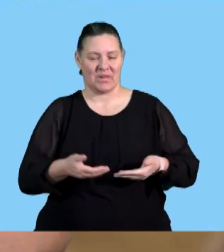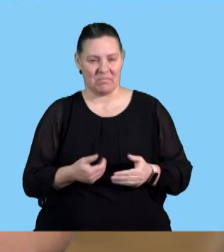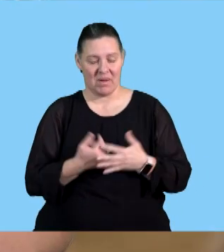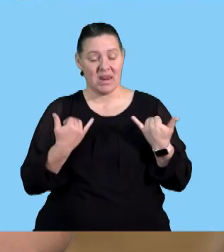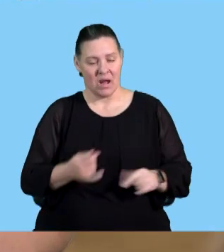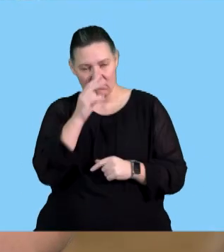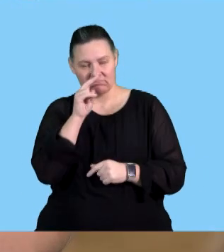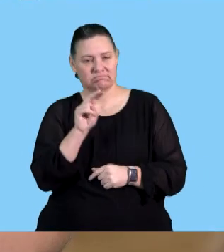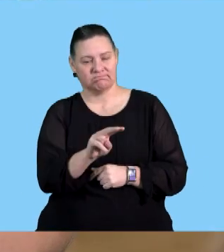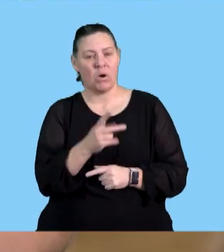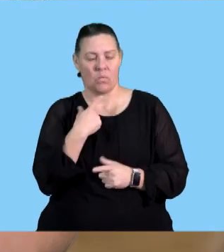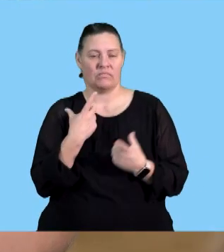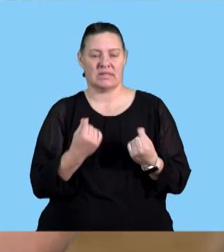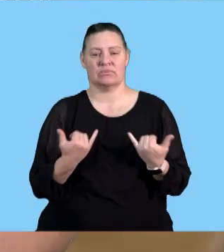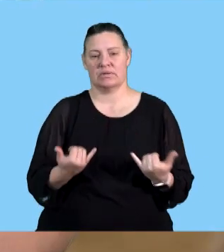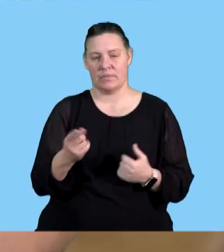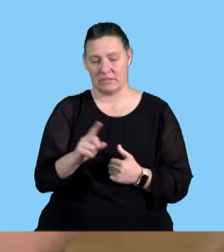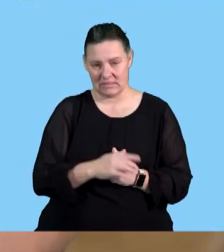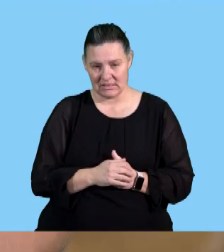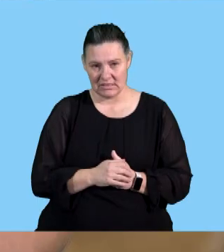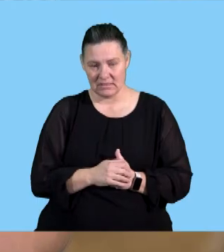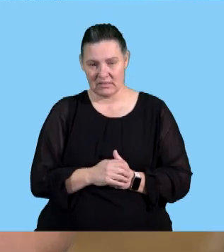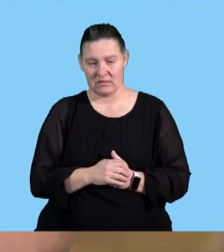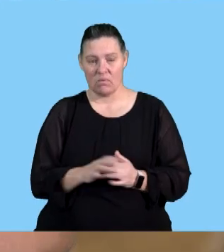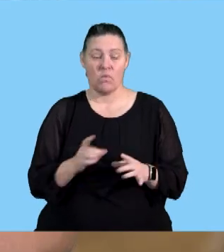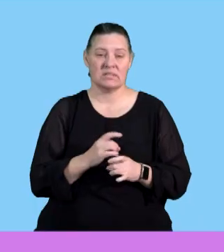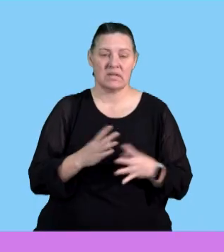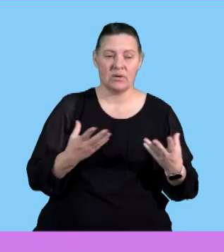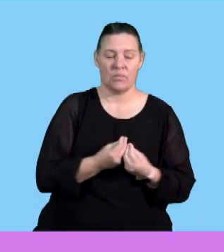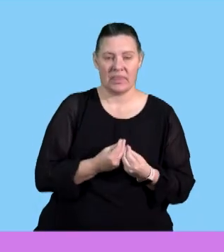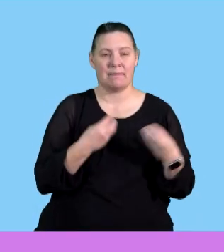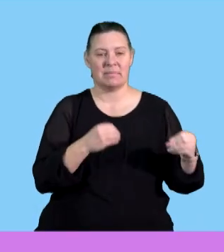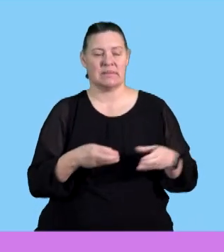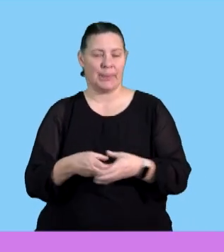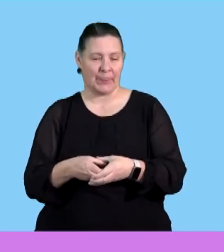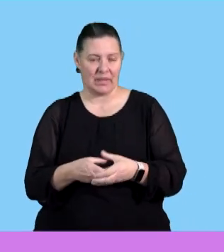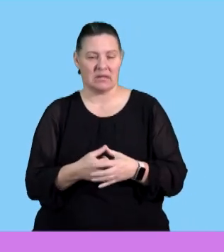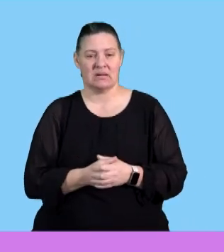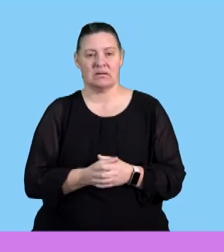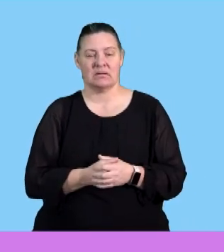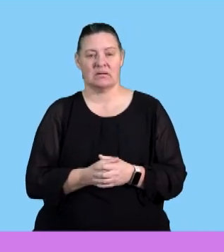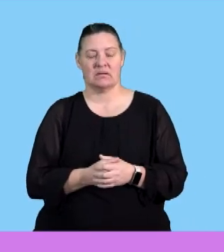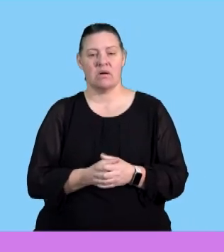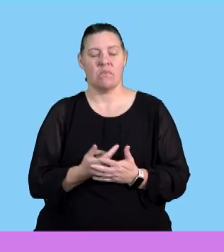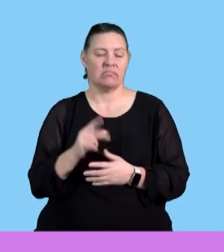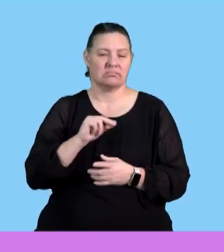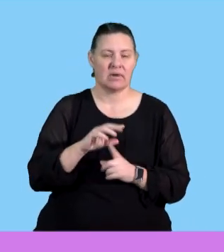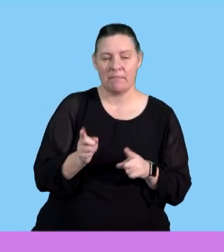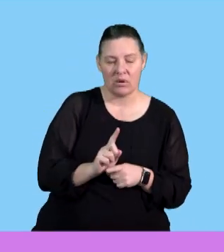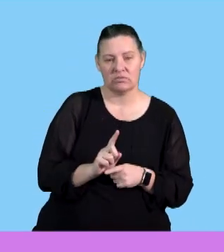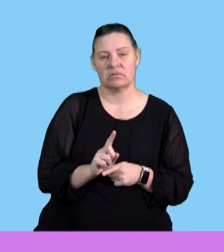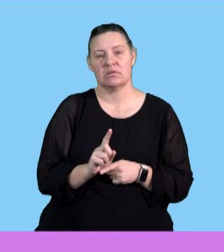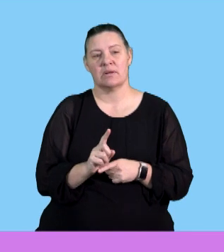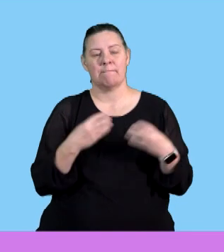Welcome back. Let's look at what we've done today. So we started with small businesses, where we spoke